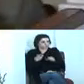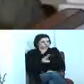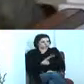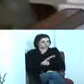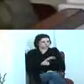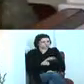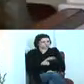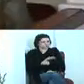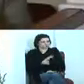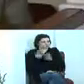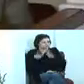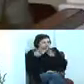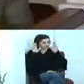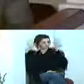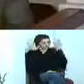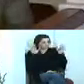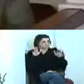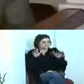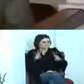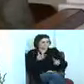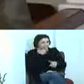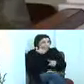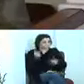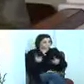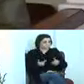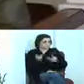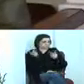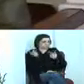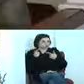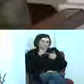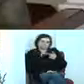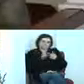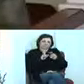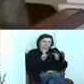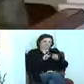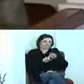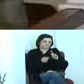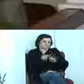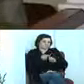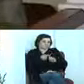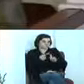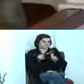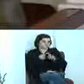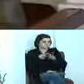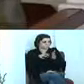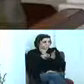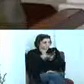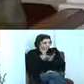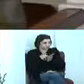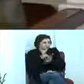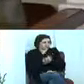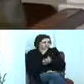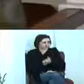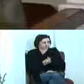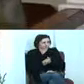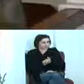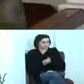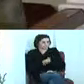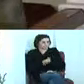living, our best life is a friend to our weakness.